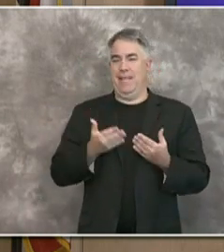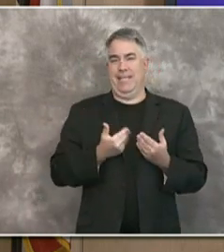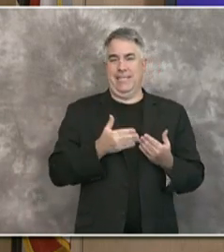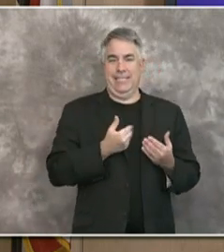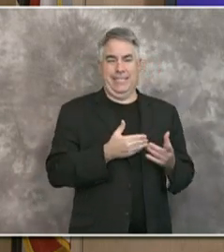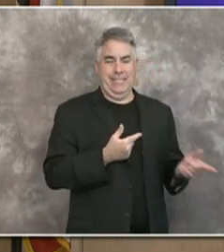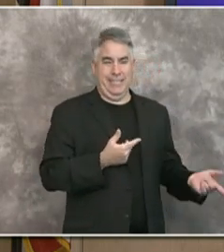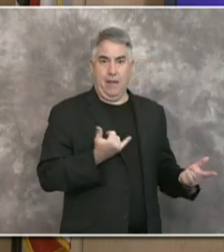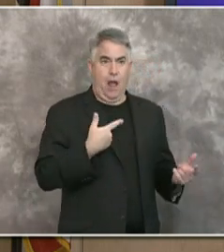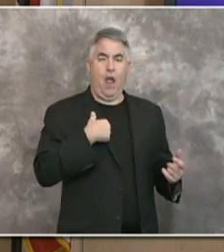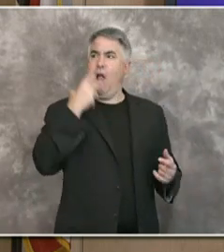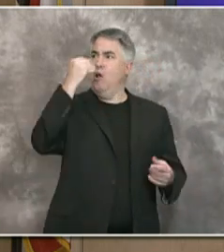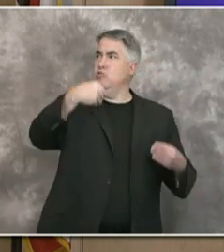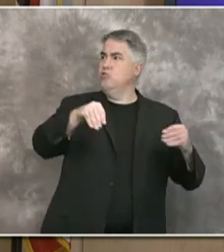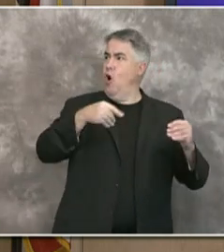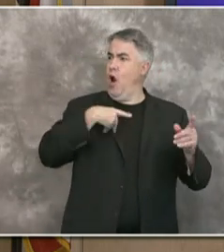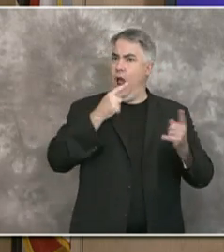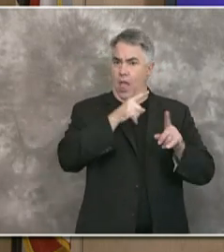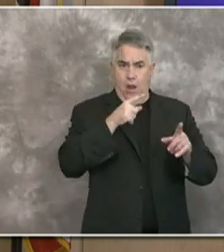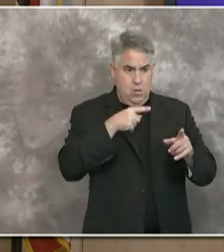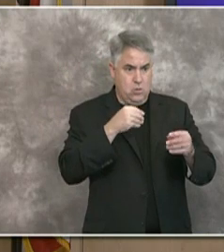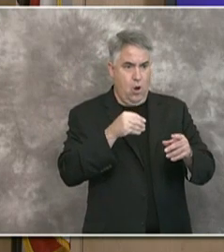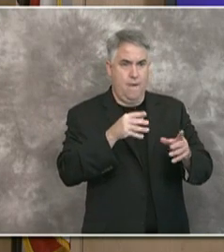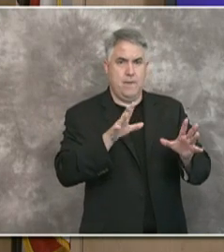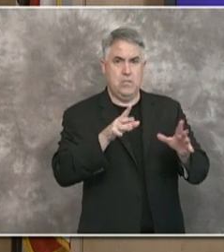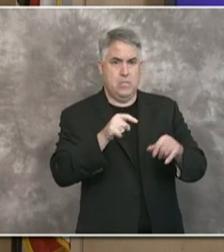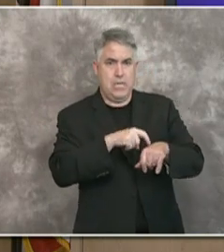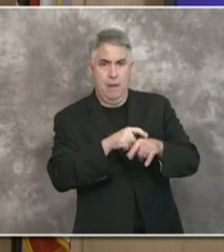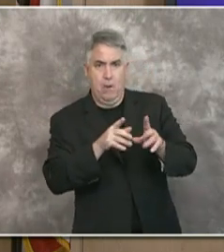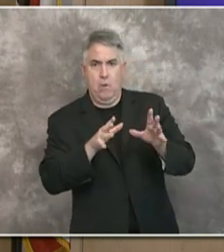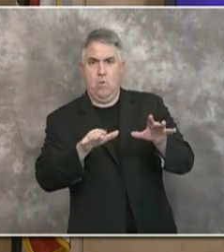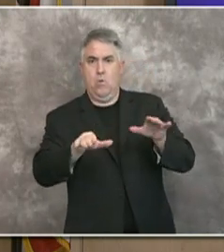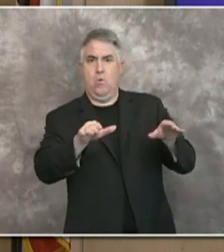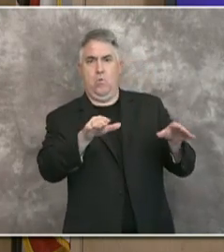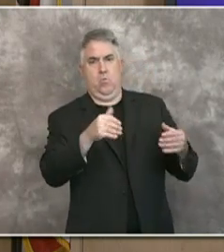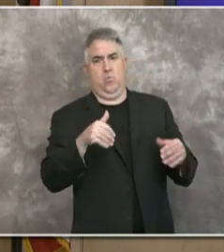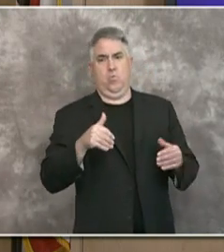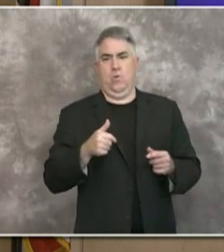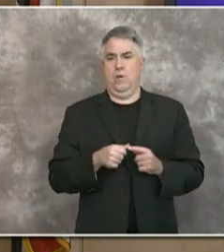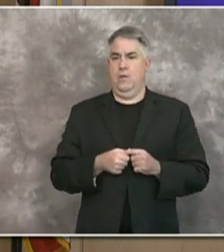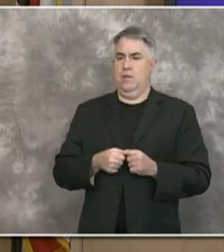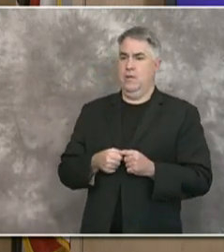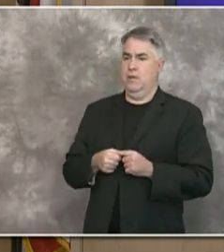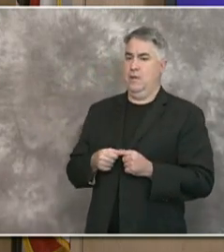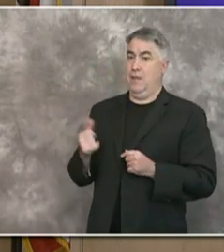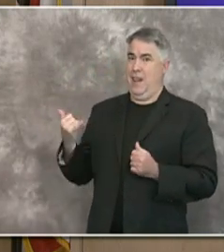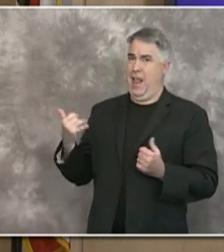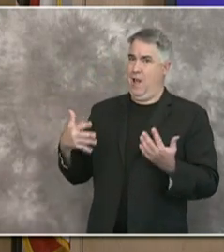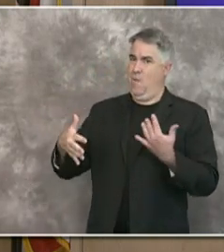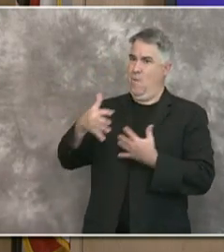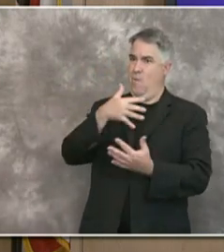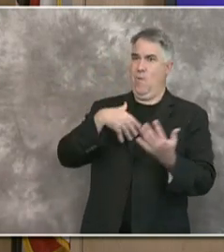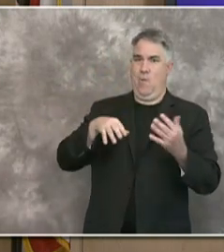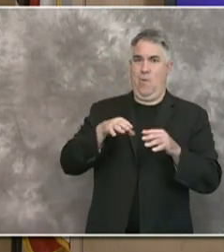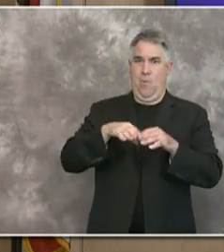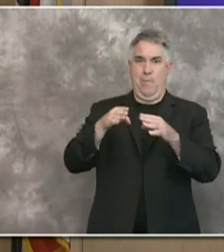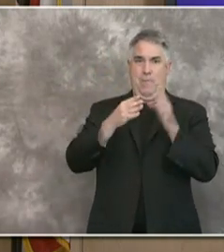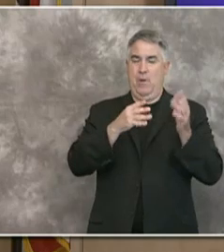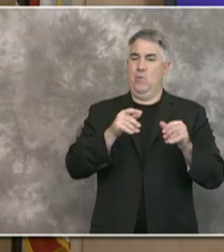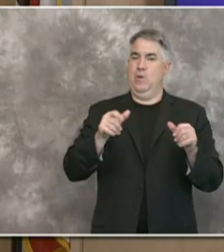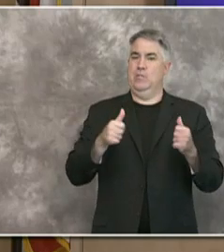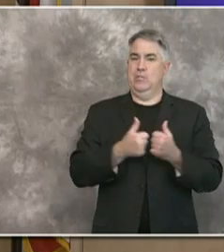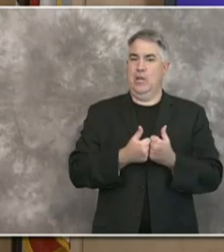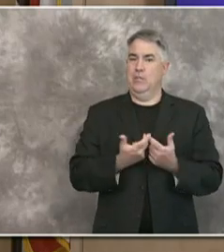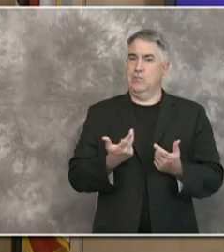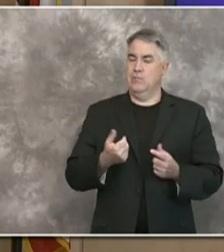likely person who they might have been exposed by. I think now with many more interactions that may be more challenging, but the good news is, as you saw